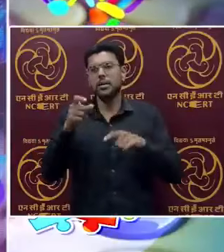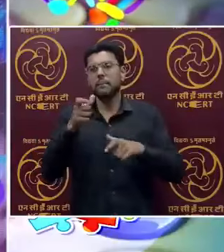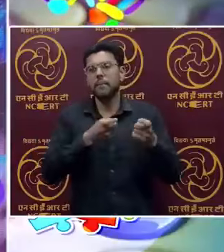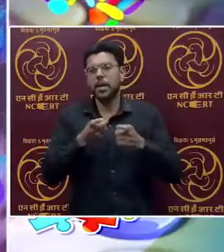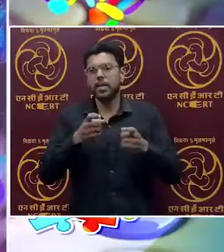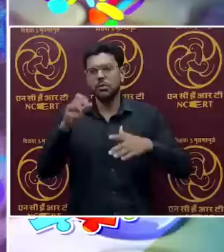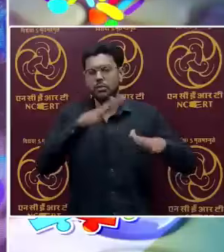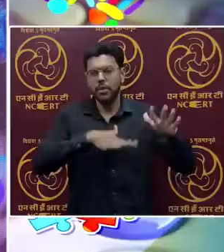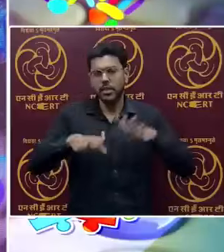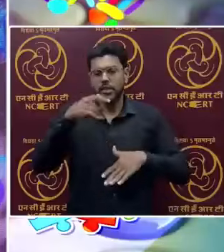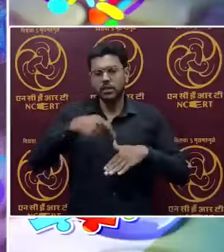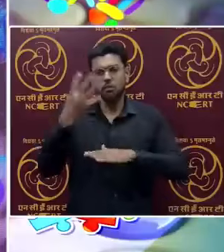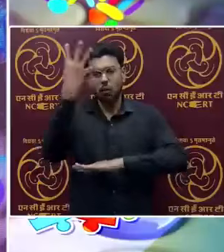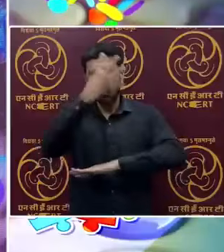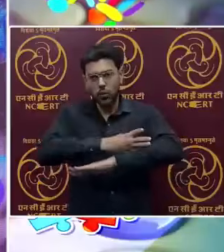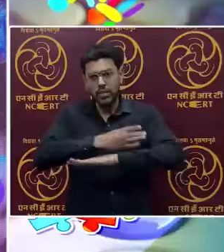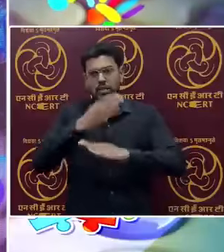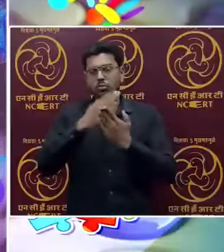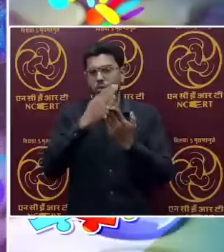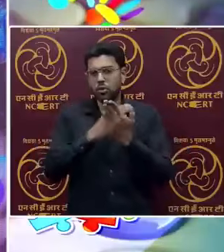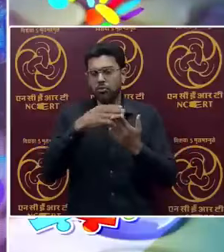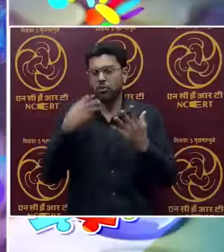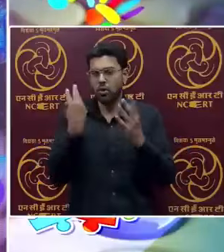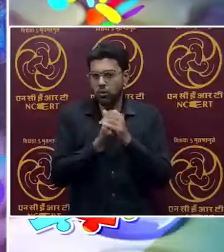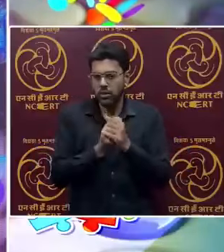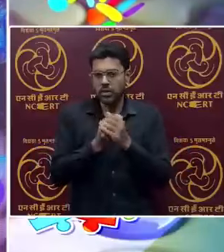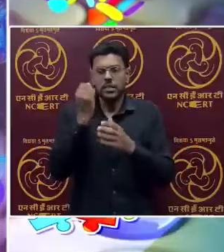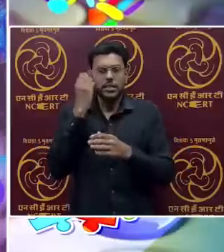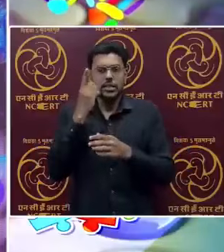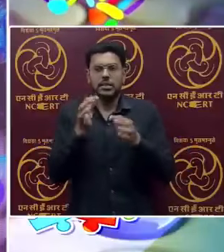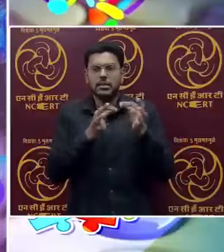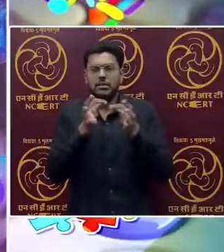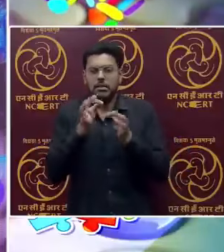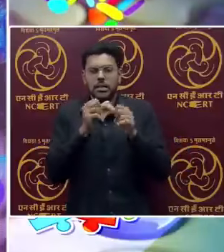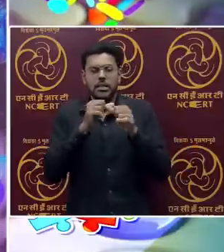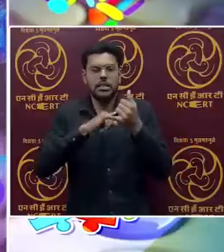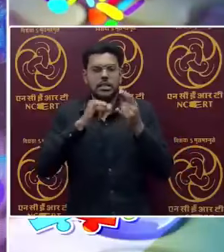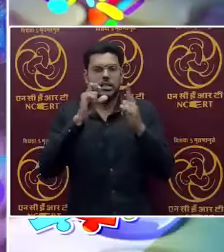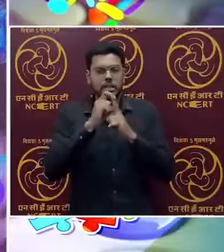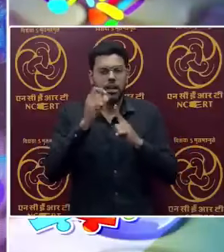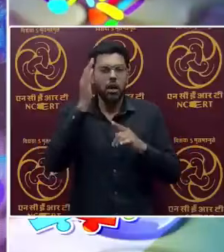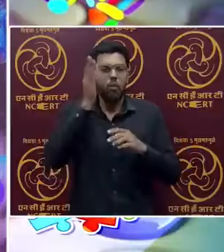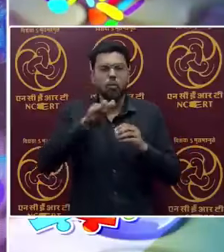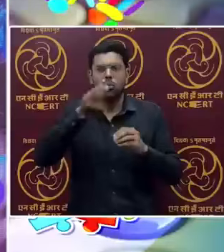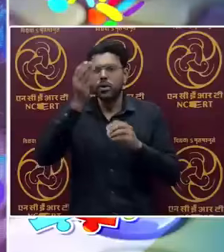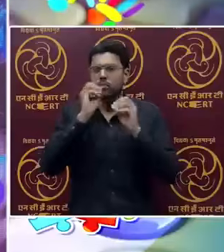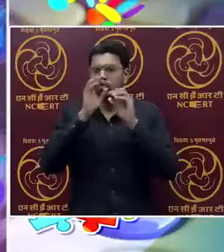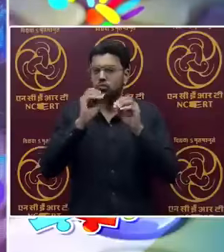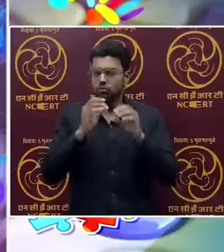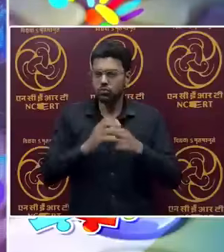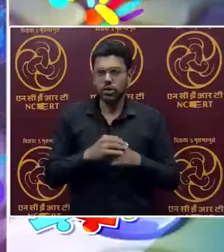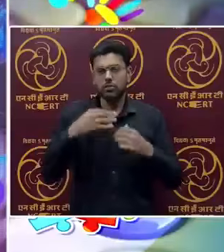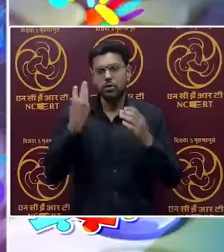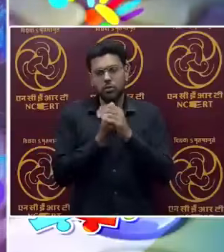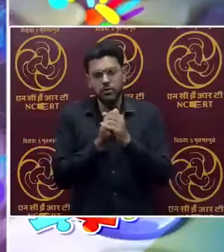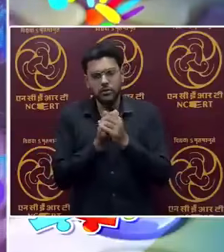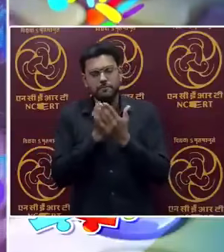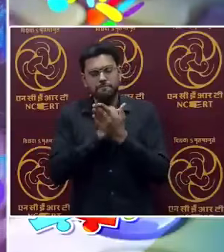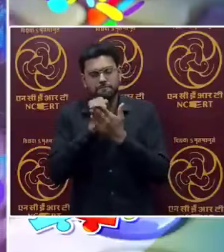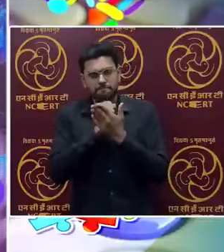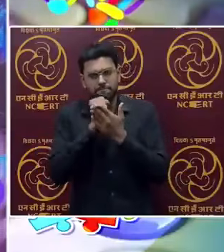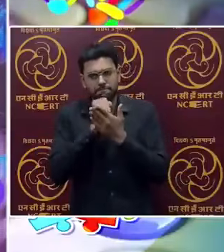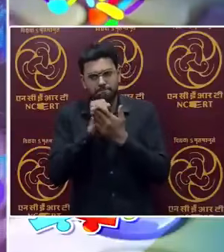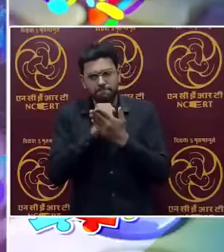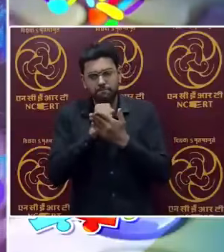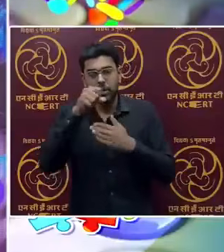this 4-day live interactive session where we are trying to understand autism. We are trying to raise awareness about the same. We are trying to understand